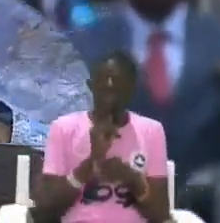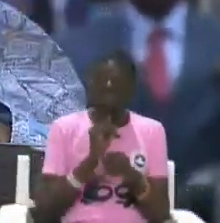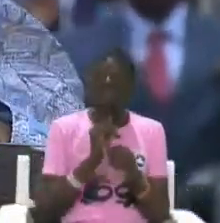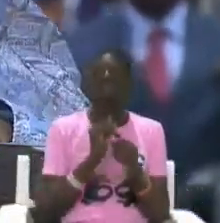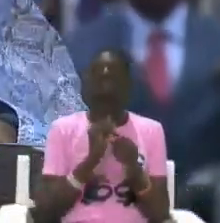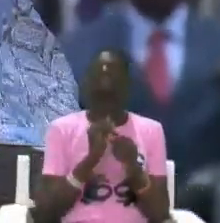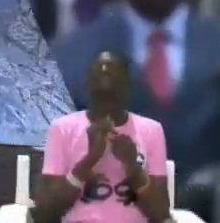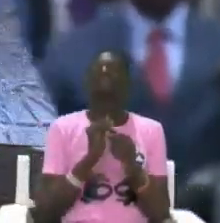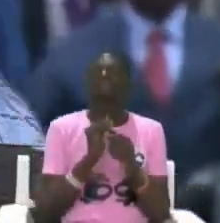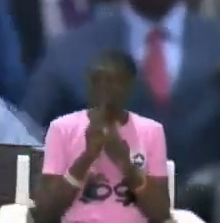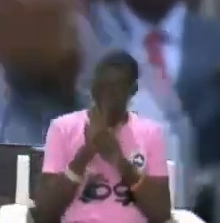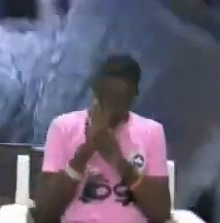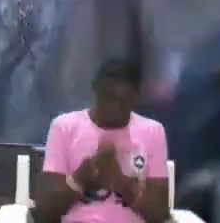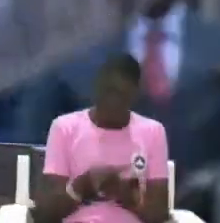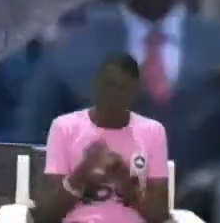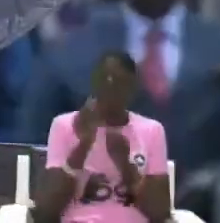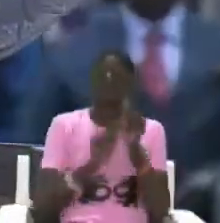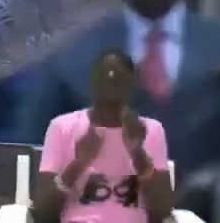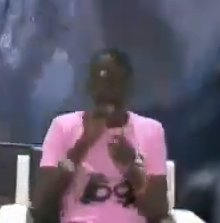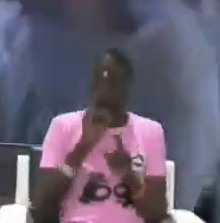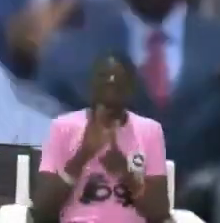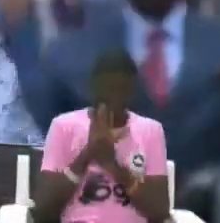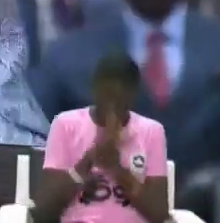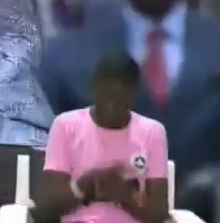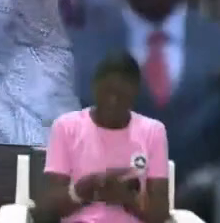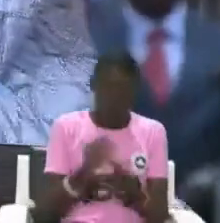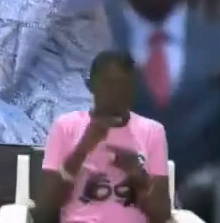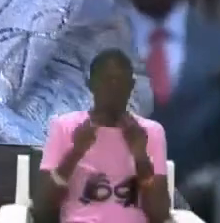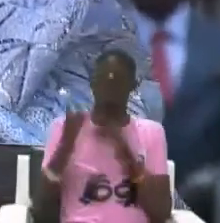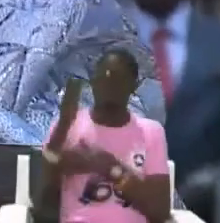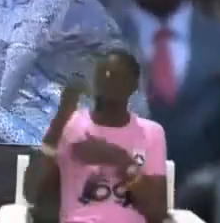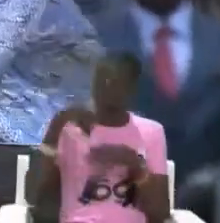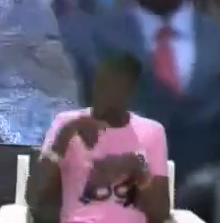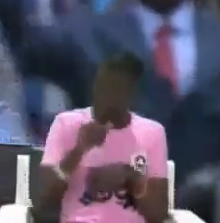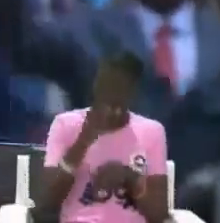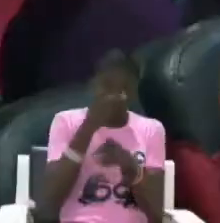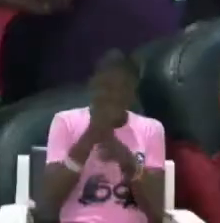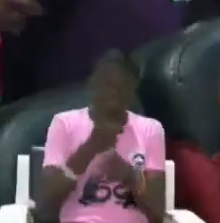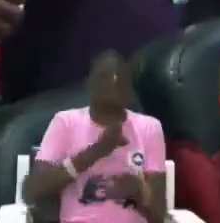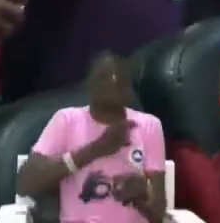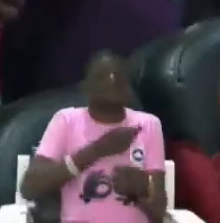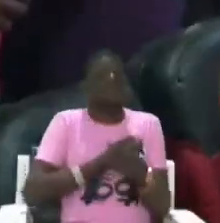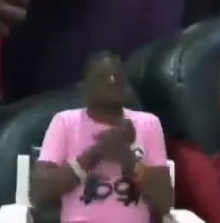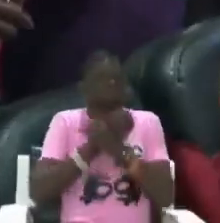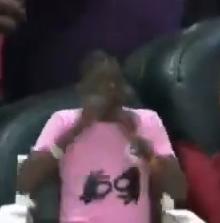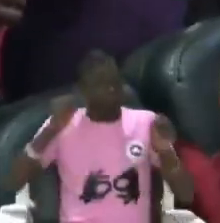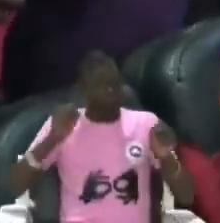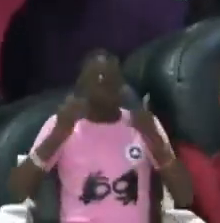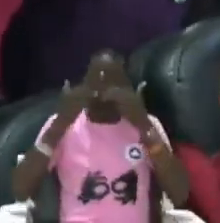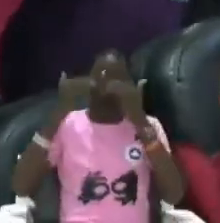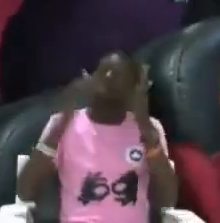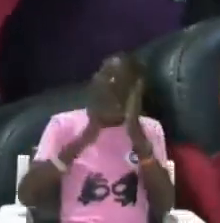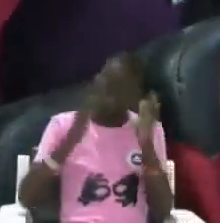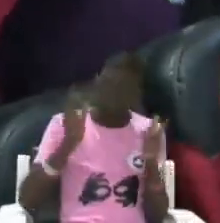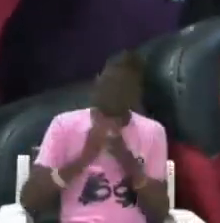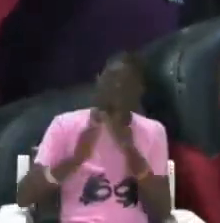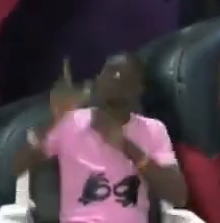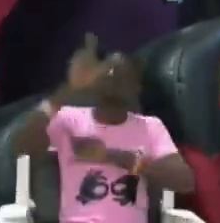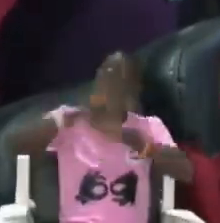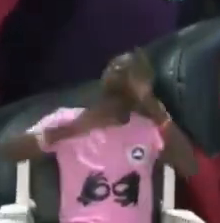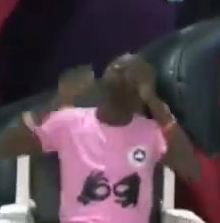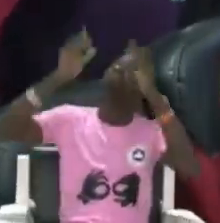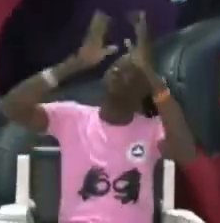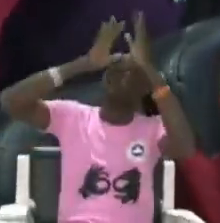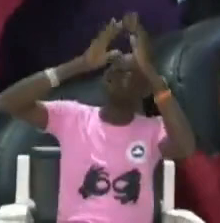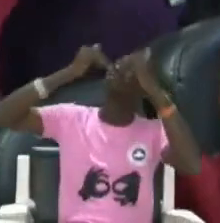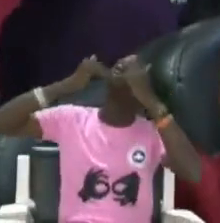casting down. He's the one that has been lifting us up. Let us appreciate our Father. Oh, thank you, Daddy. Thank